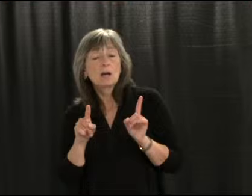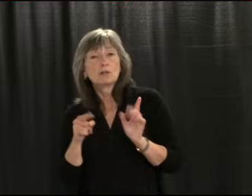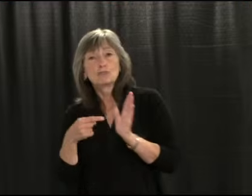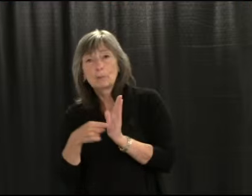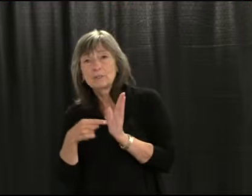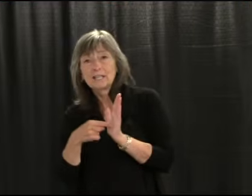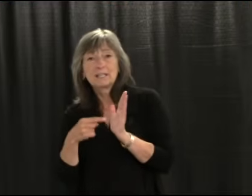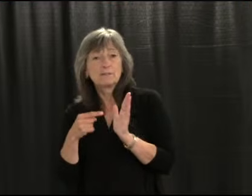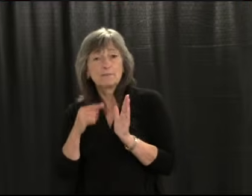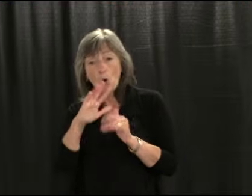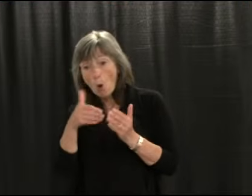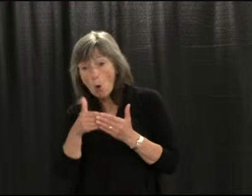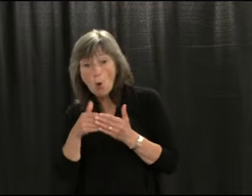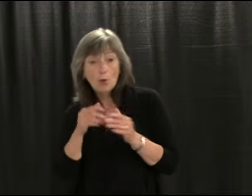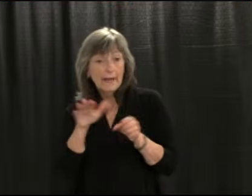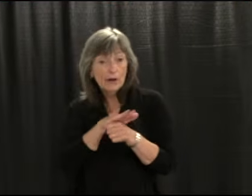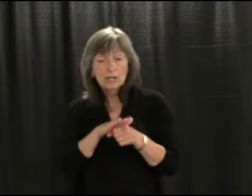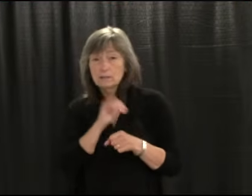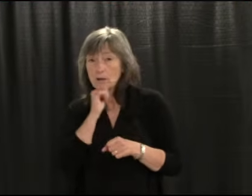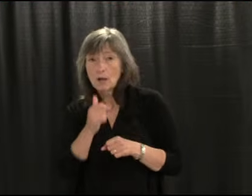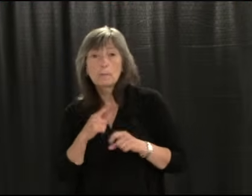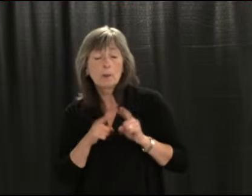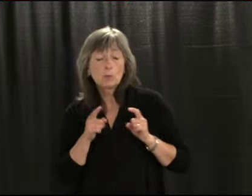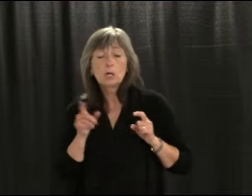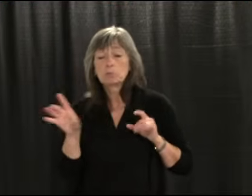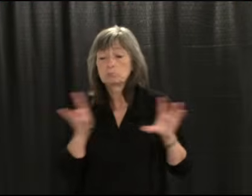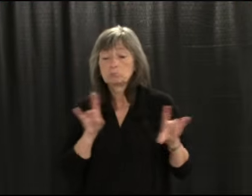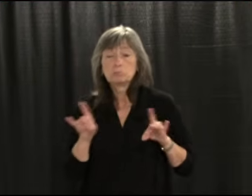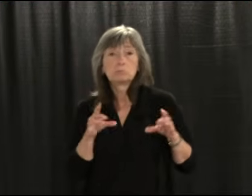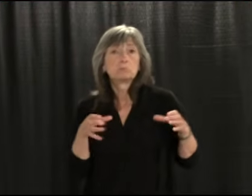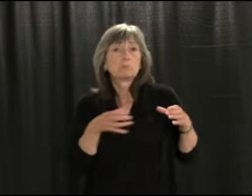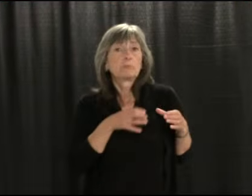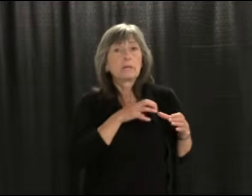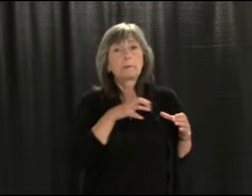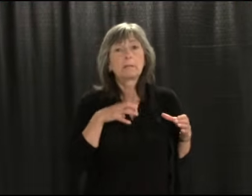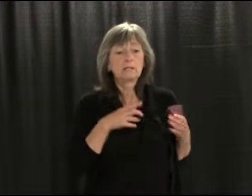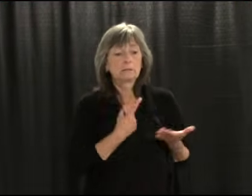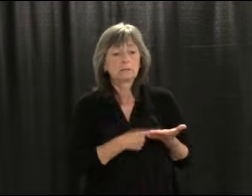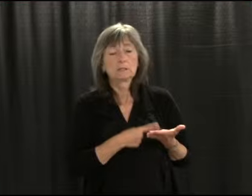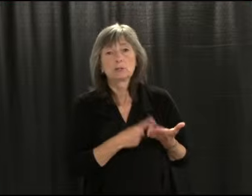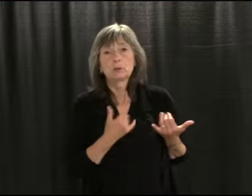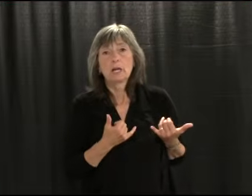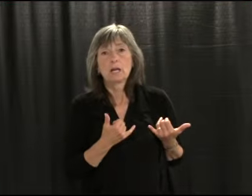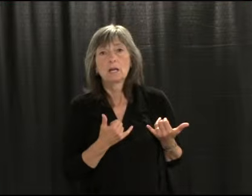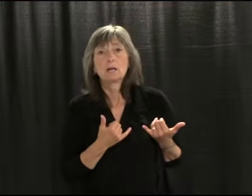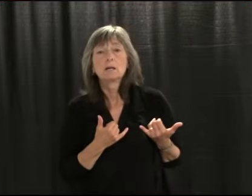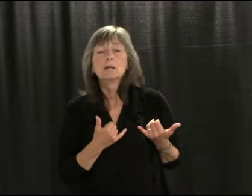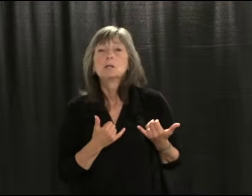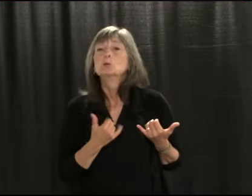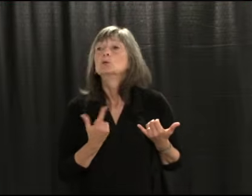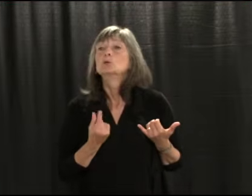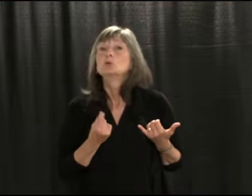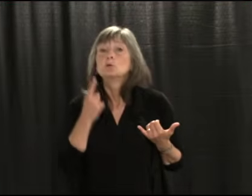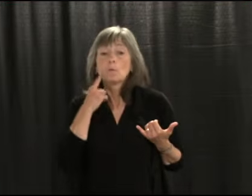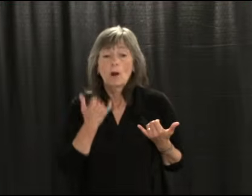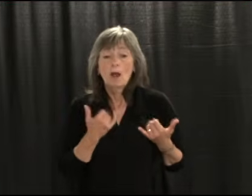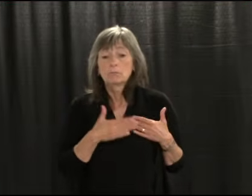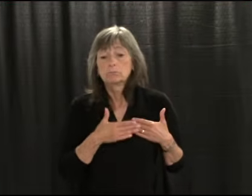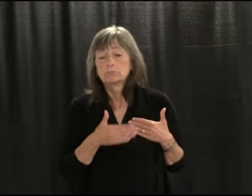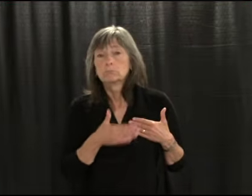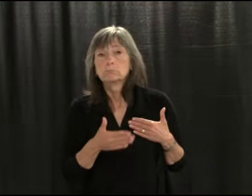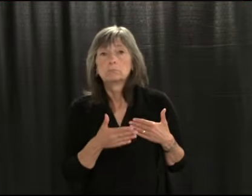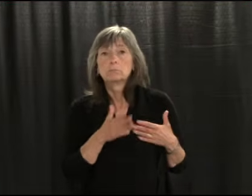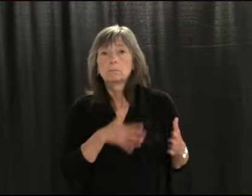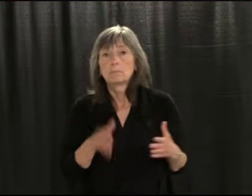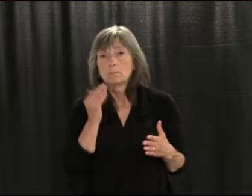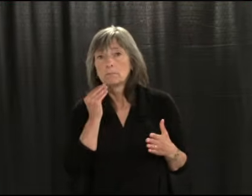going forward. And that committee is meeting, or if they have not already met today, to talk about medium-term steps. Certainly, as I said